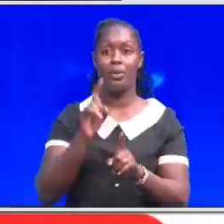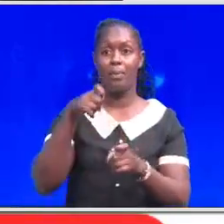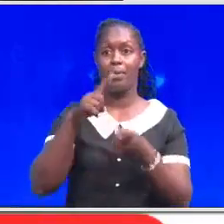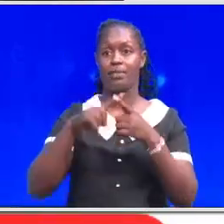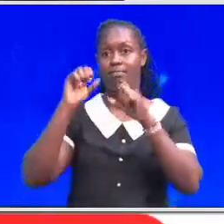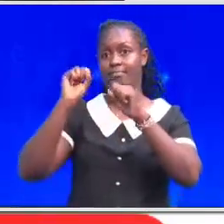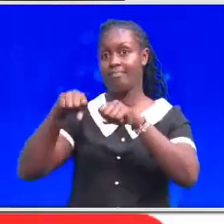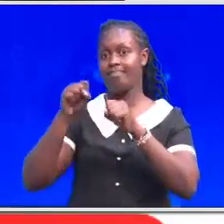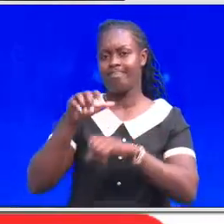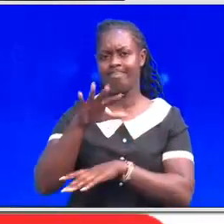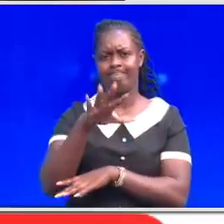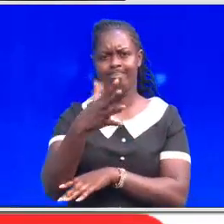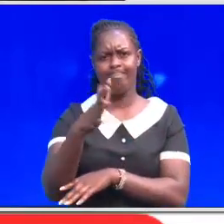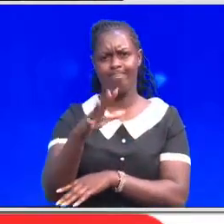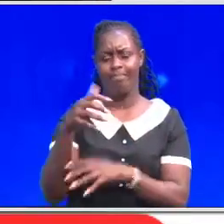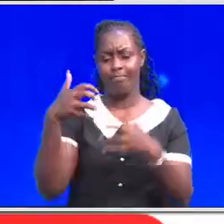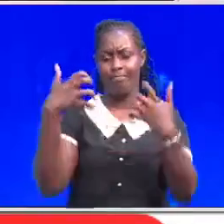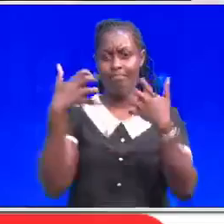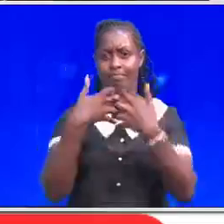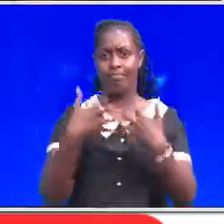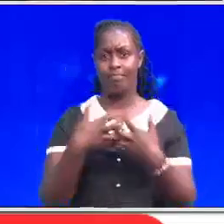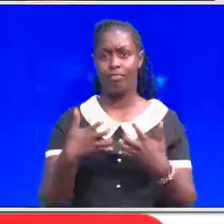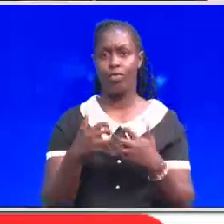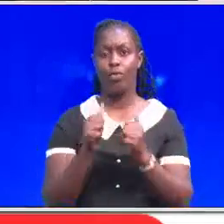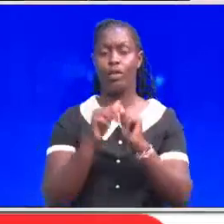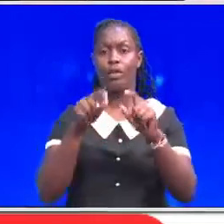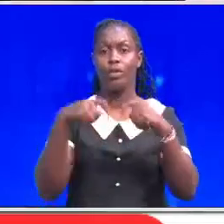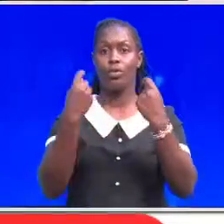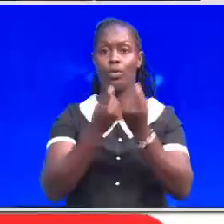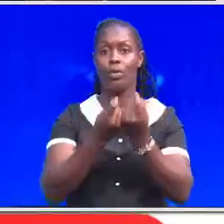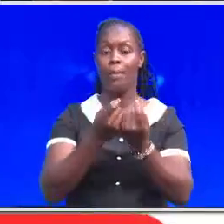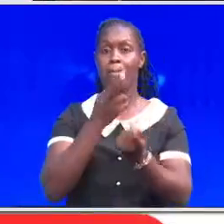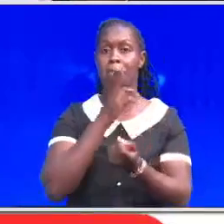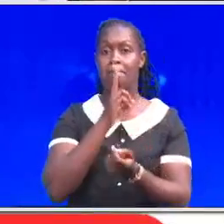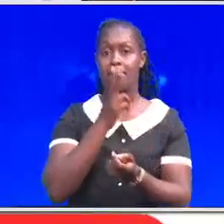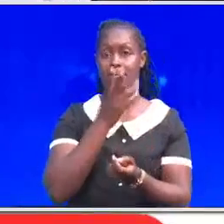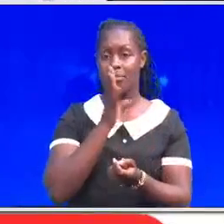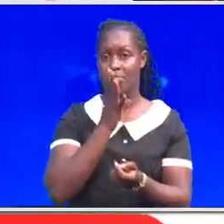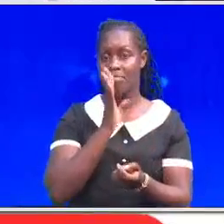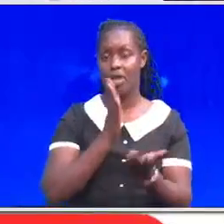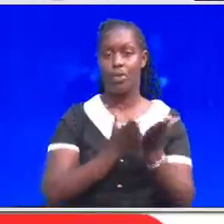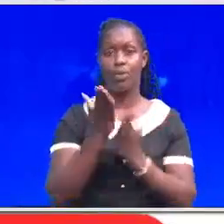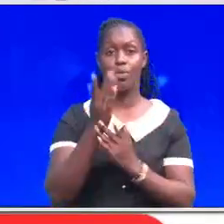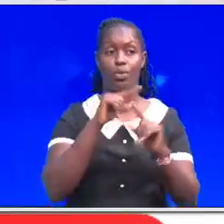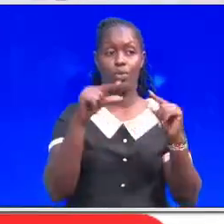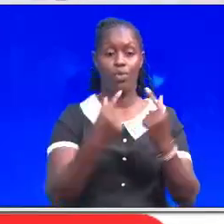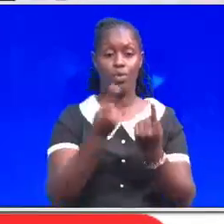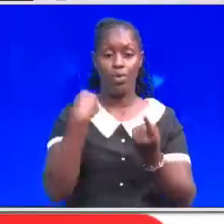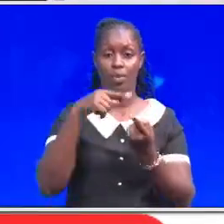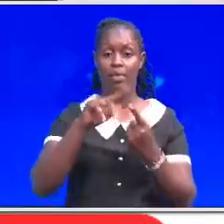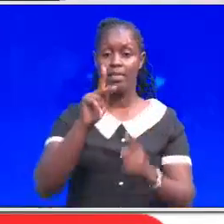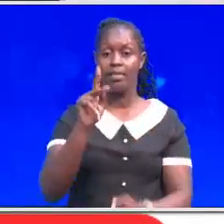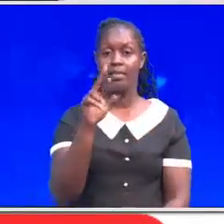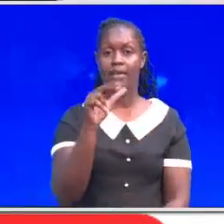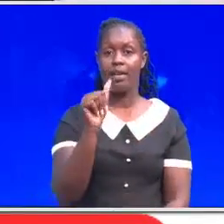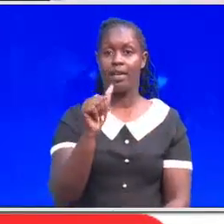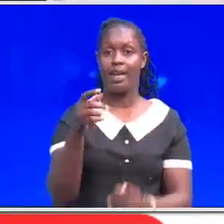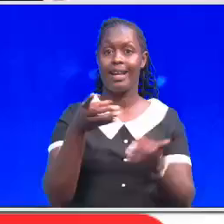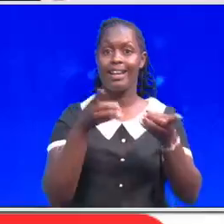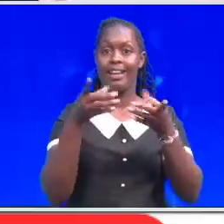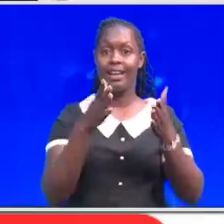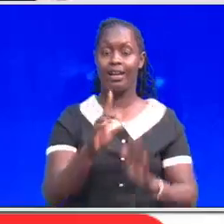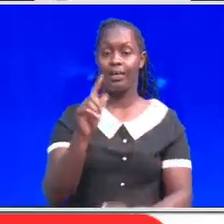tricky fixtures within their respective groups. Speaking during the official launch of the Kabeberi 7s, KRU Director